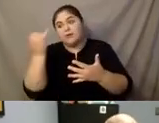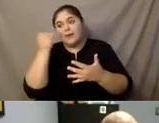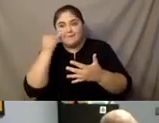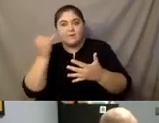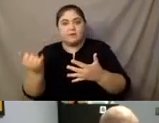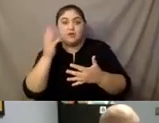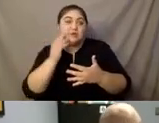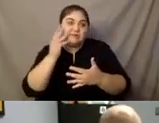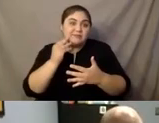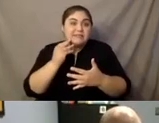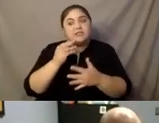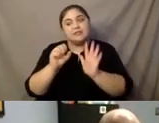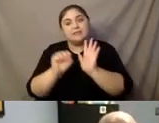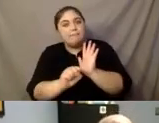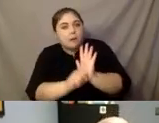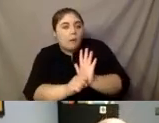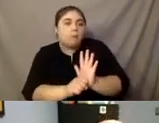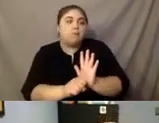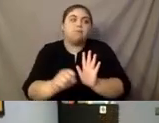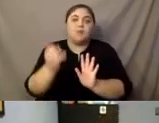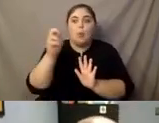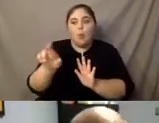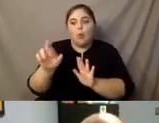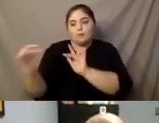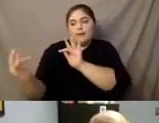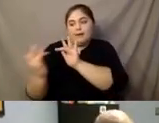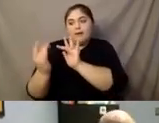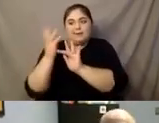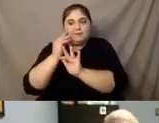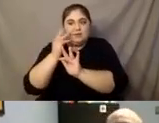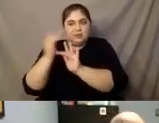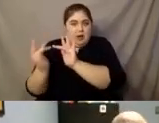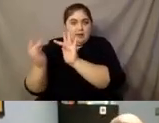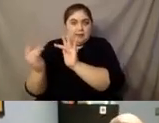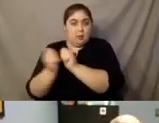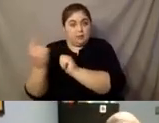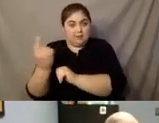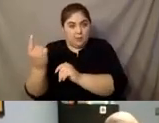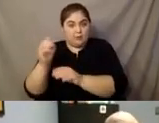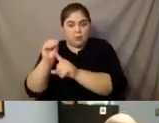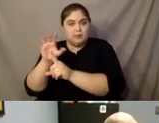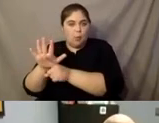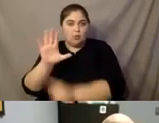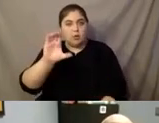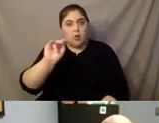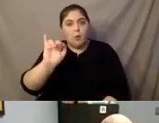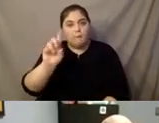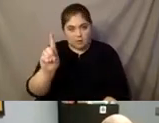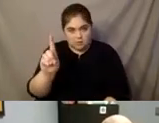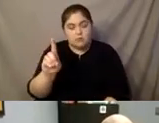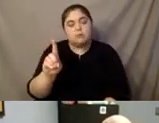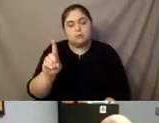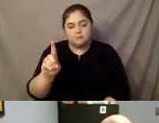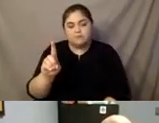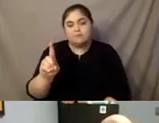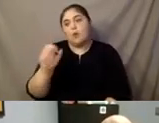they've experienced symptoms or if they've been in contact with somebody who might have been exposed to COVID, and whether or not